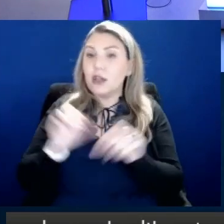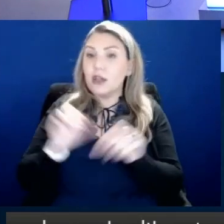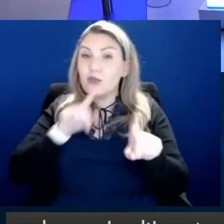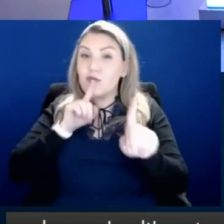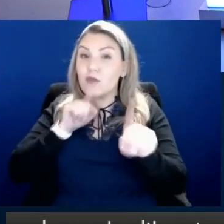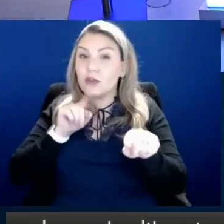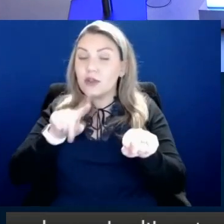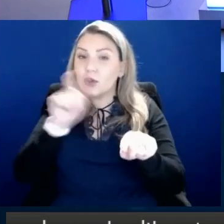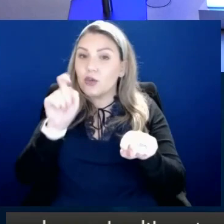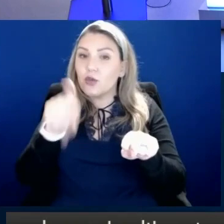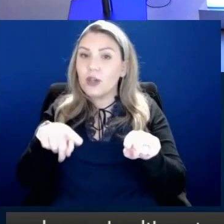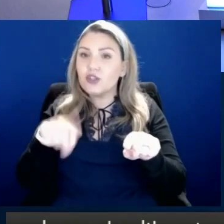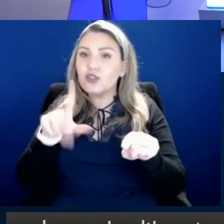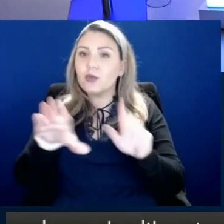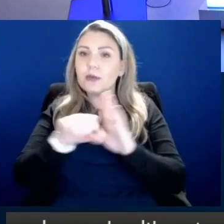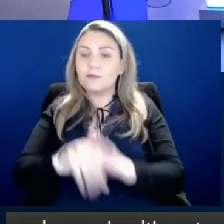Angela?